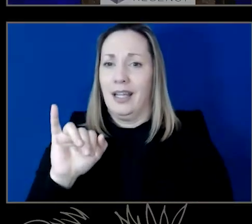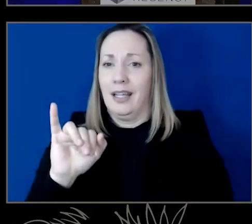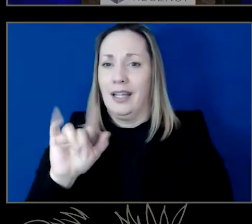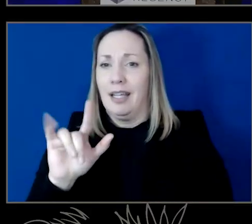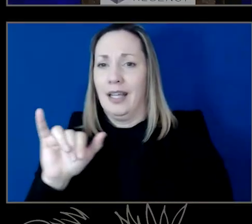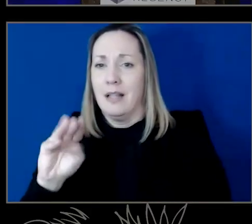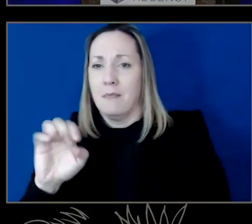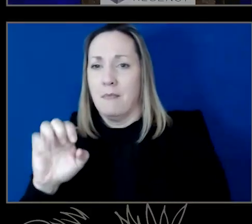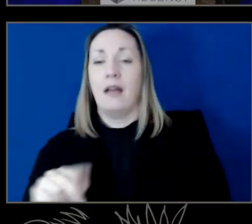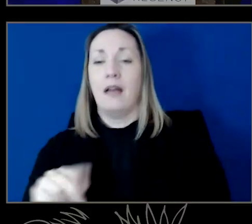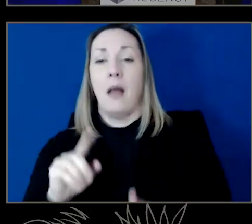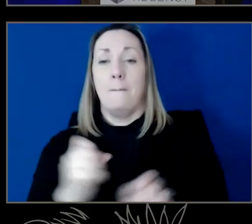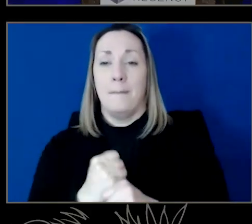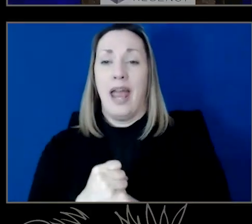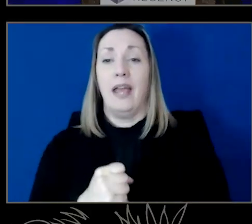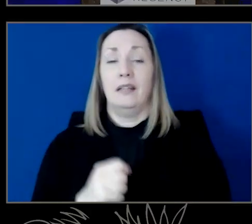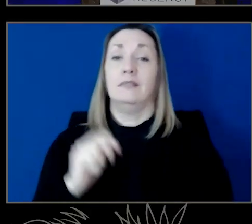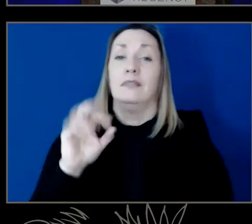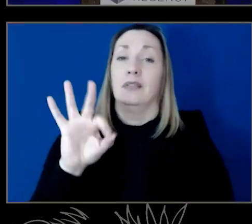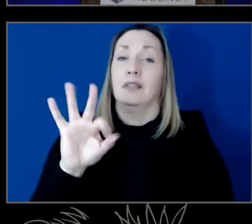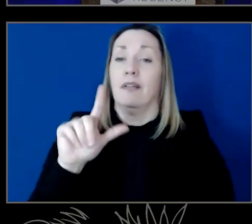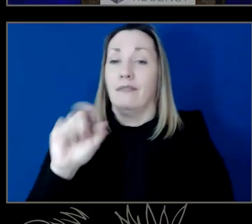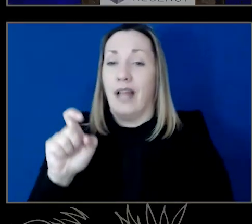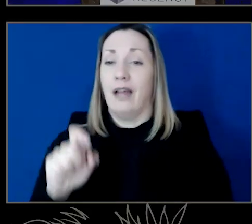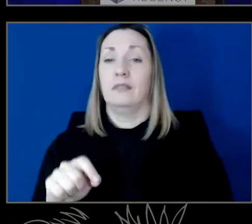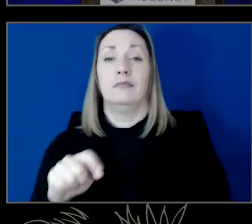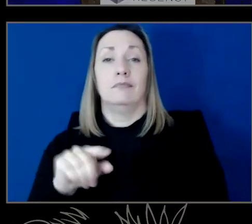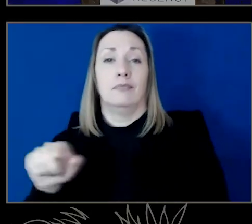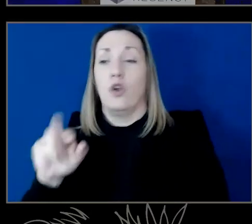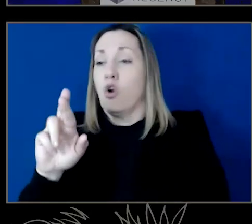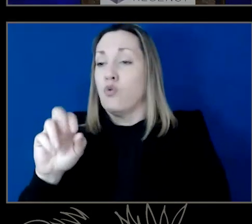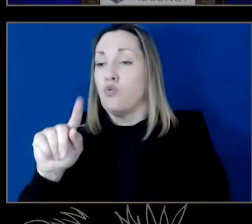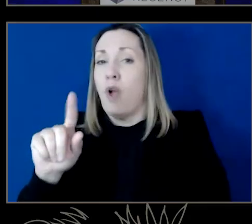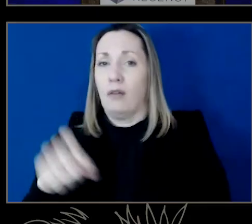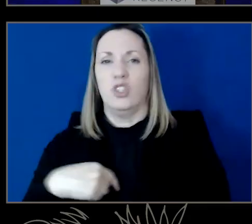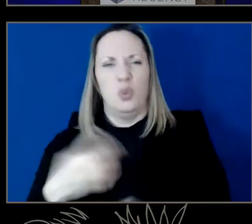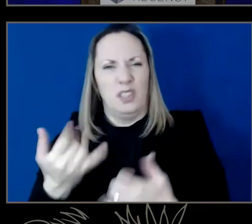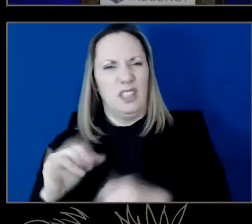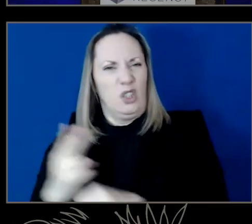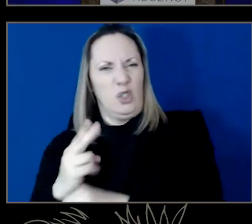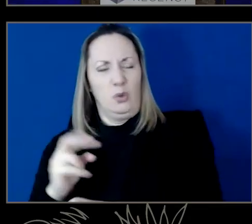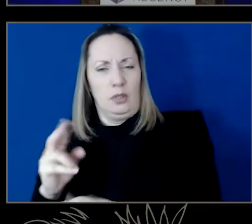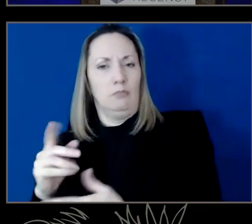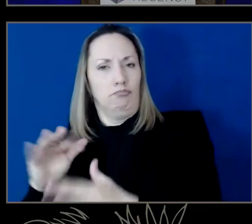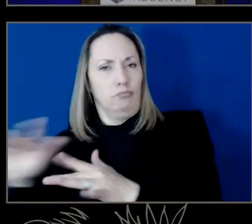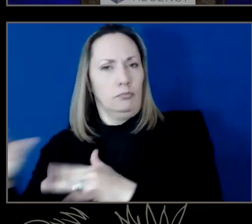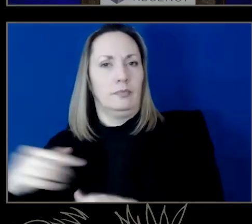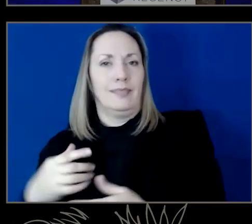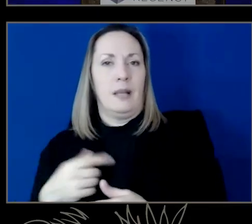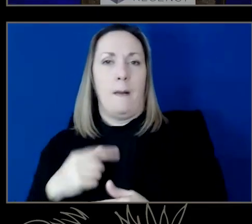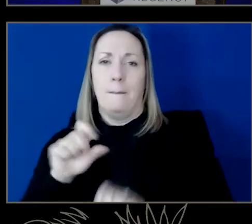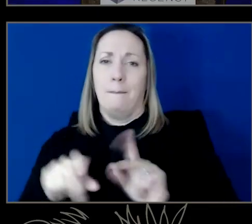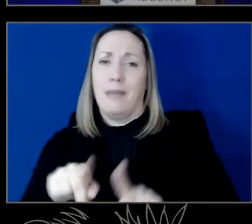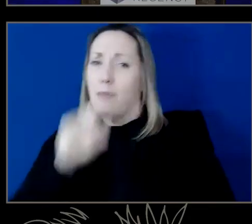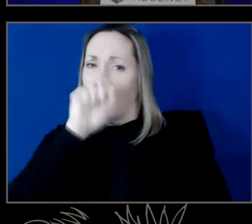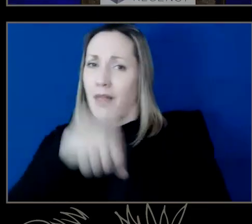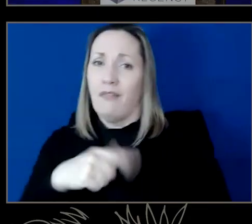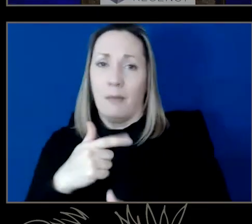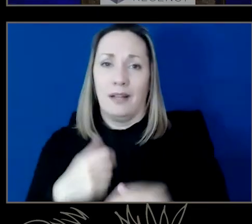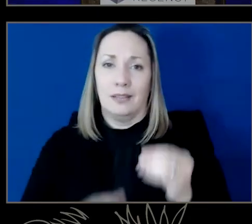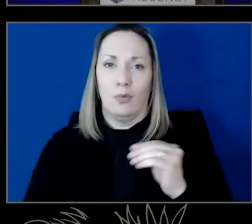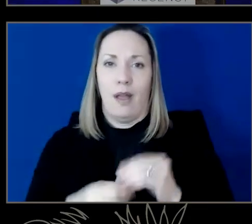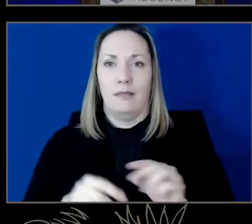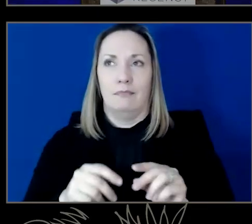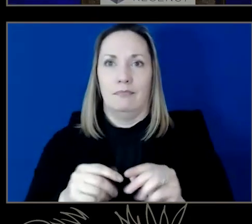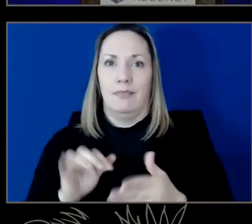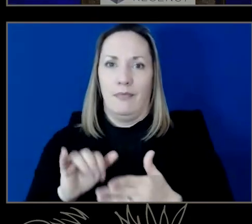Remix flat routes. People still use this. It was useful in V1, V2, and even in React Router, you can still use it. People love this because he was able to iterate and add more features that people